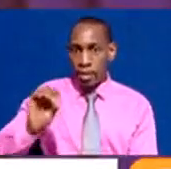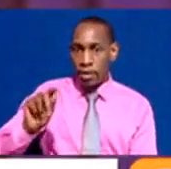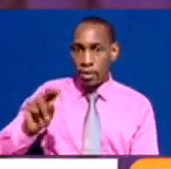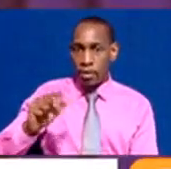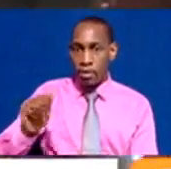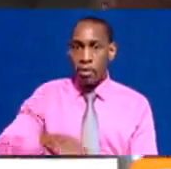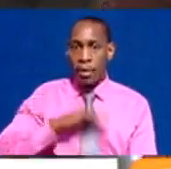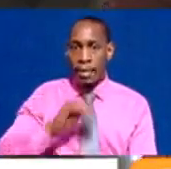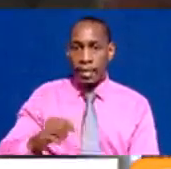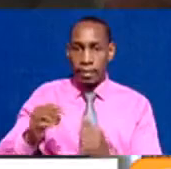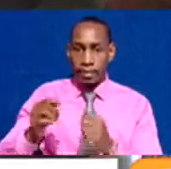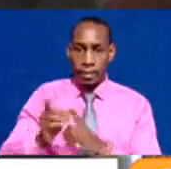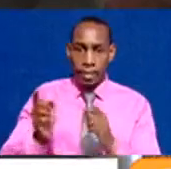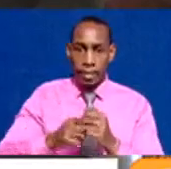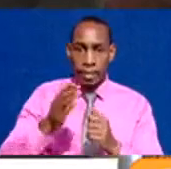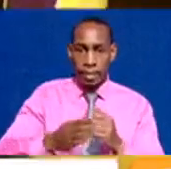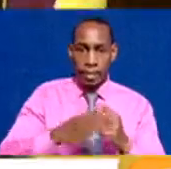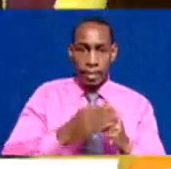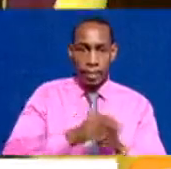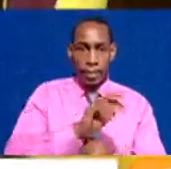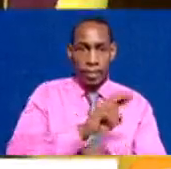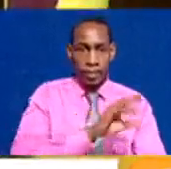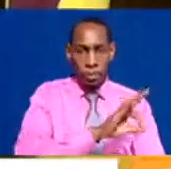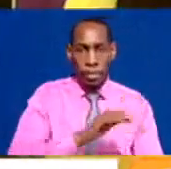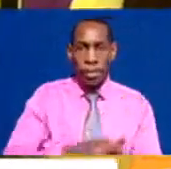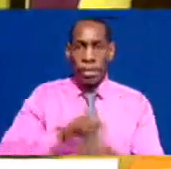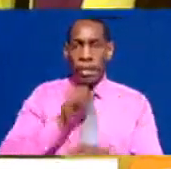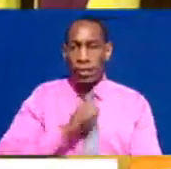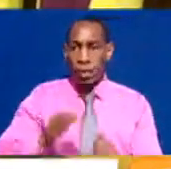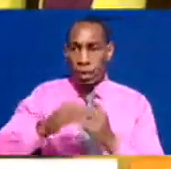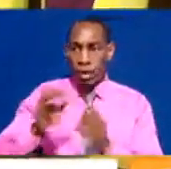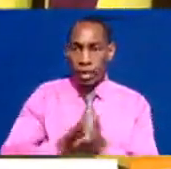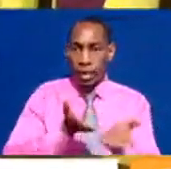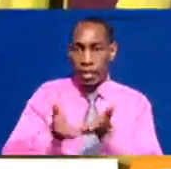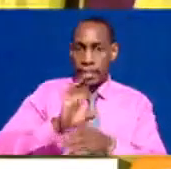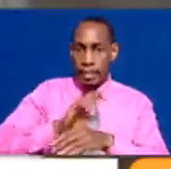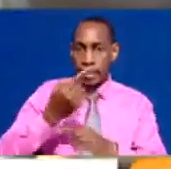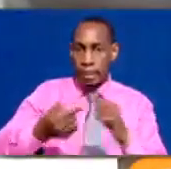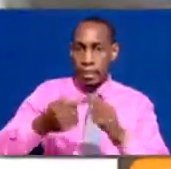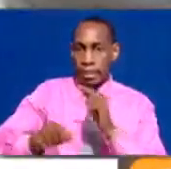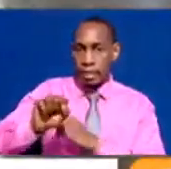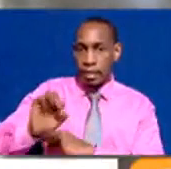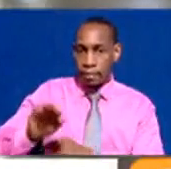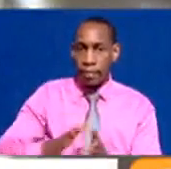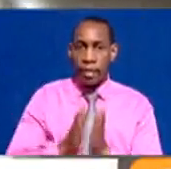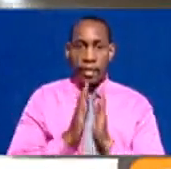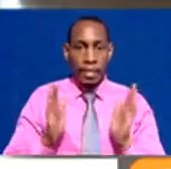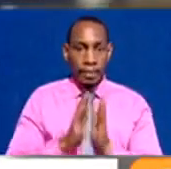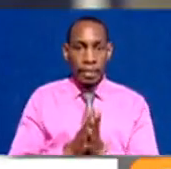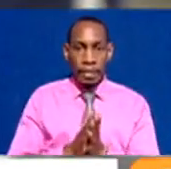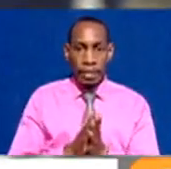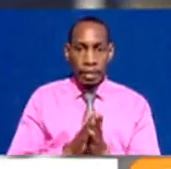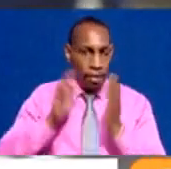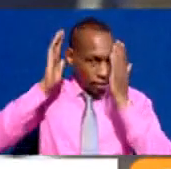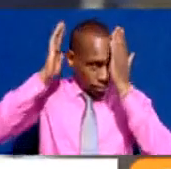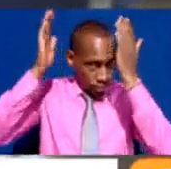on the 6th September 2003 at the age of 80. He served the church for 53 years as a priest, bishop